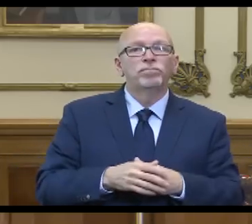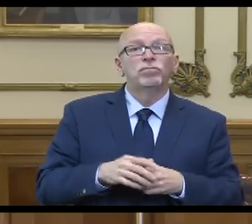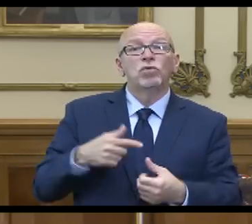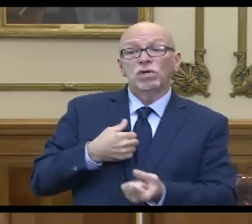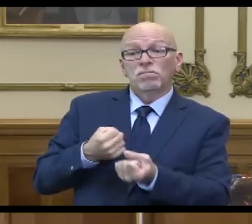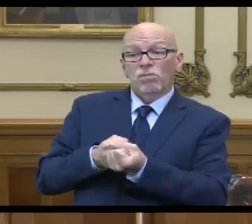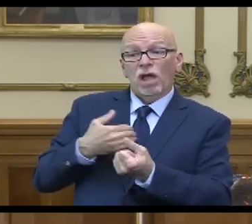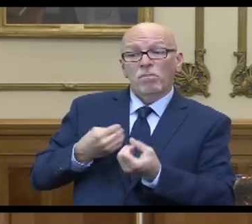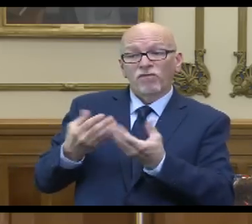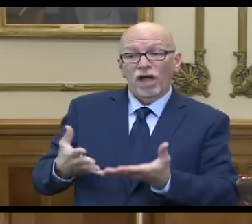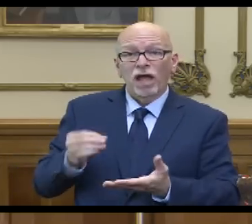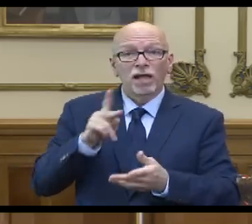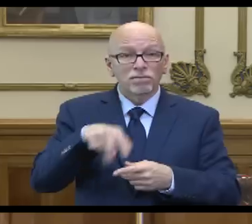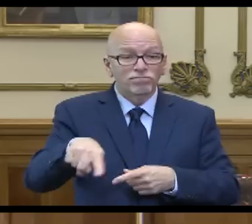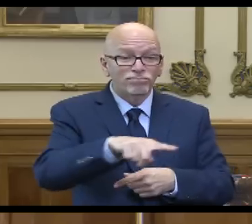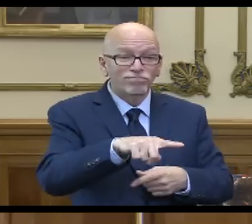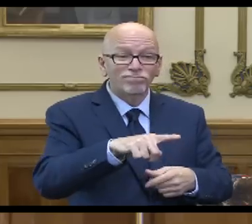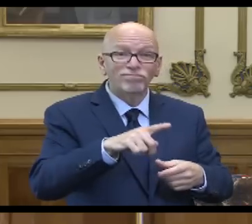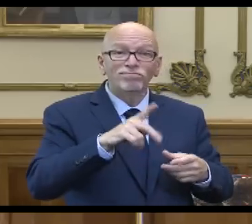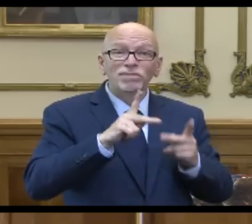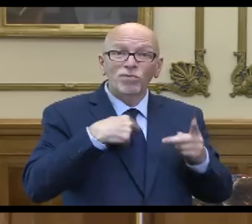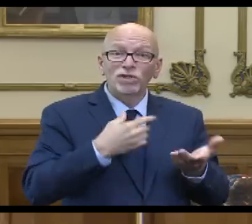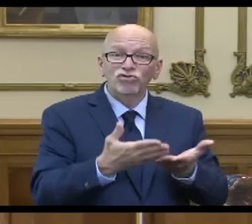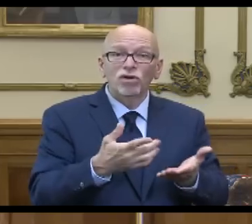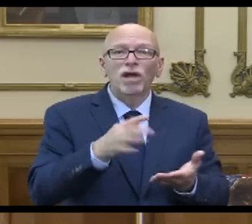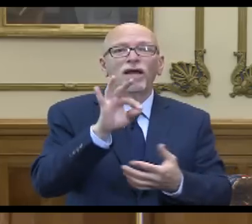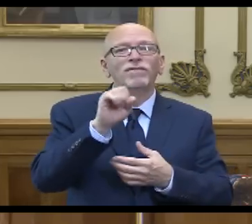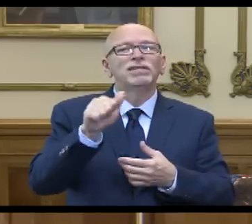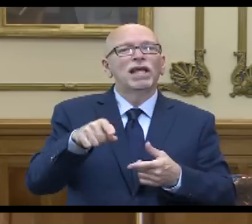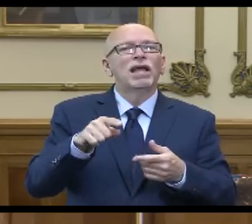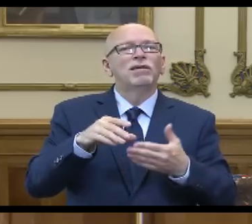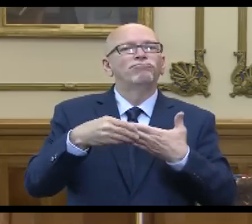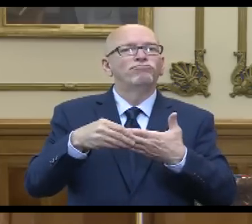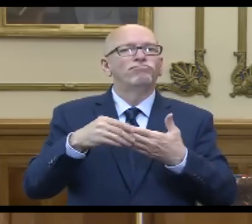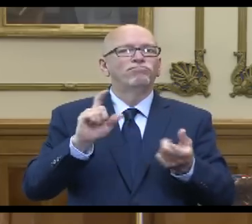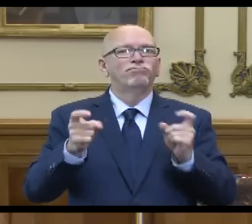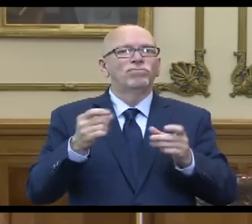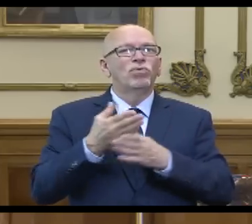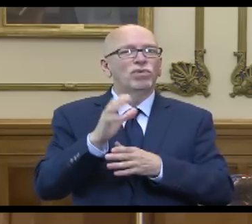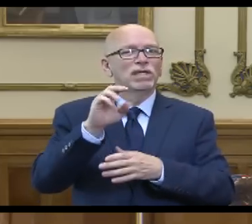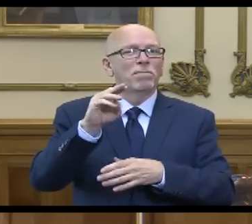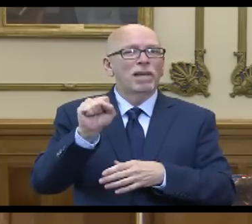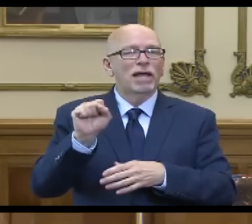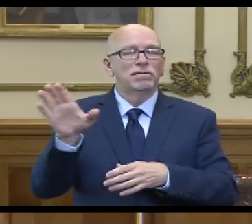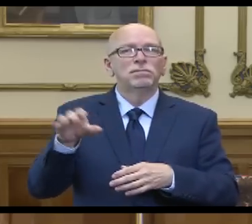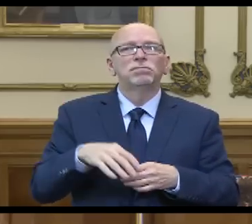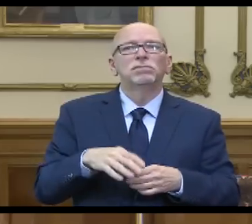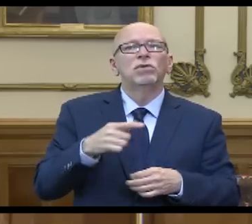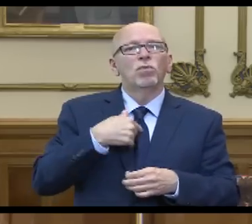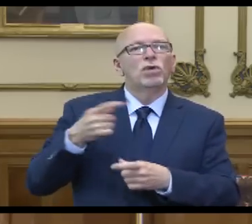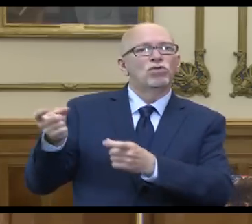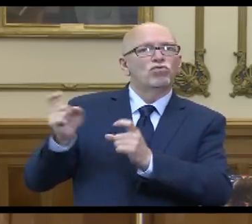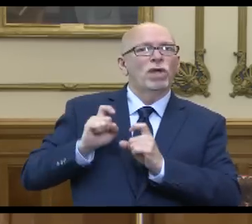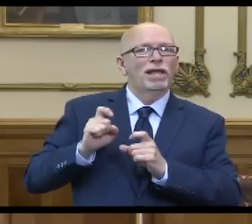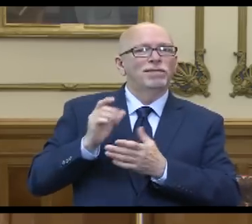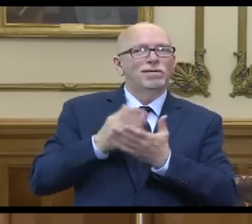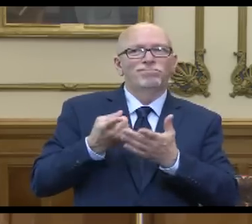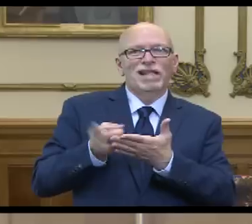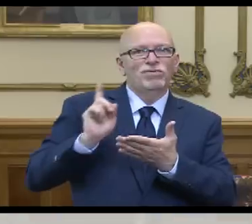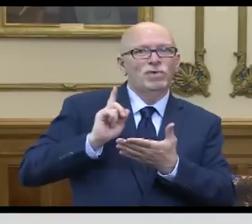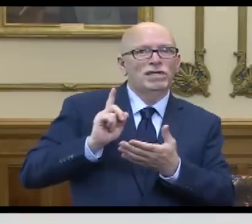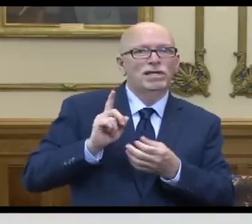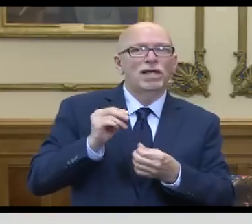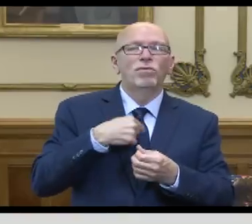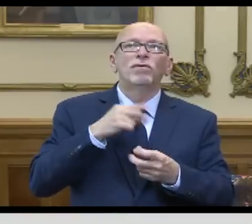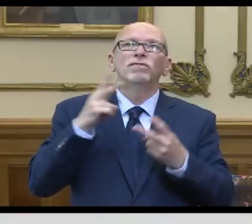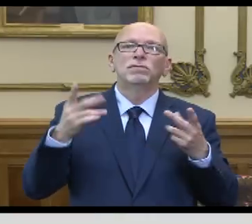providers and the individuals we serve, FSSA pursued program flexibilities through CMS. And we were granted those just a week ago and